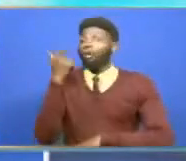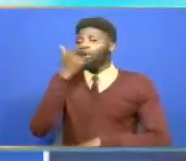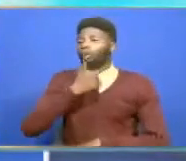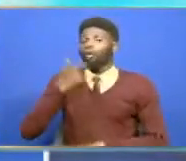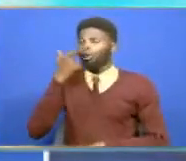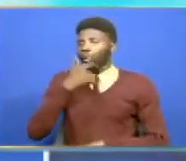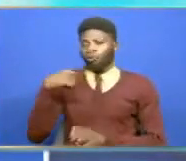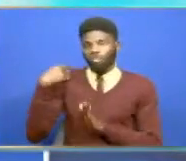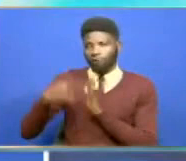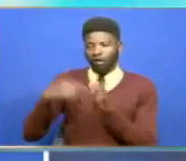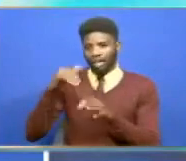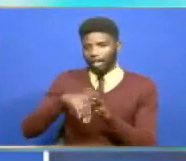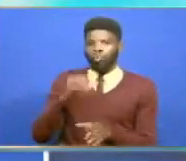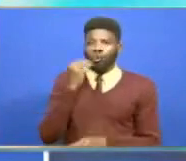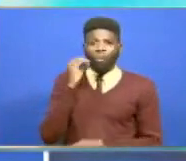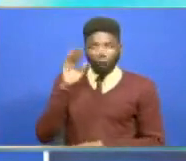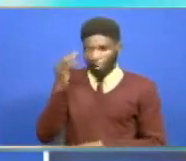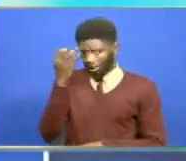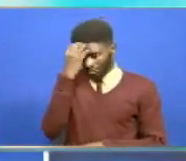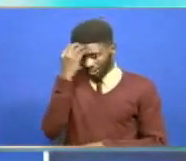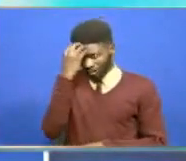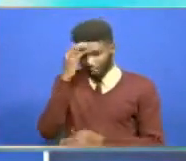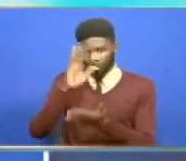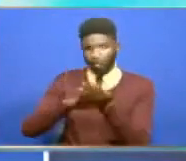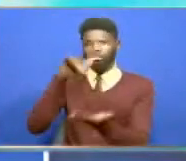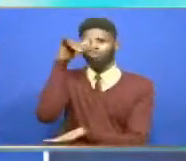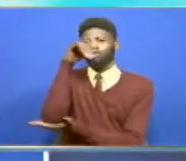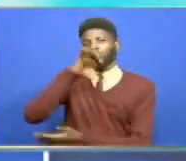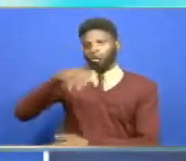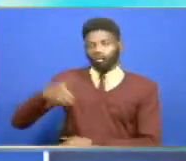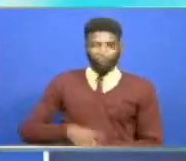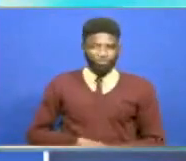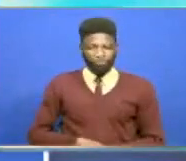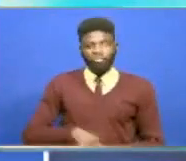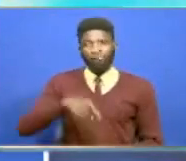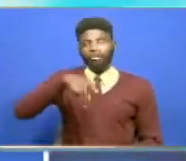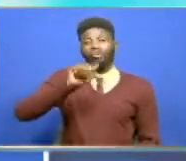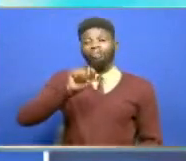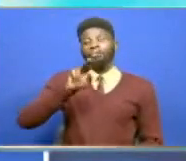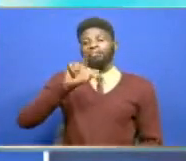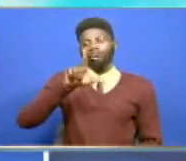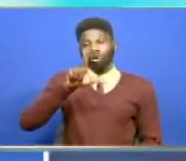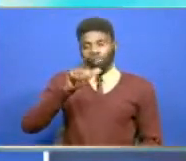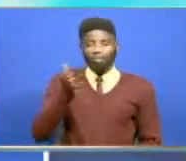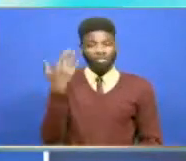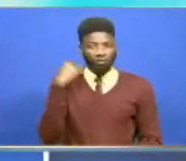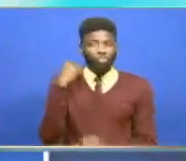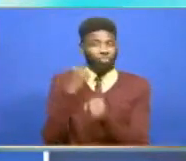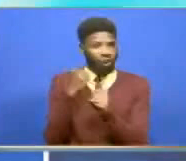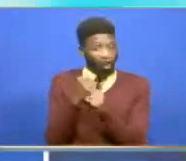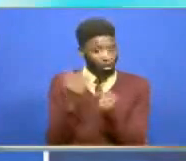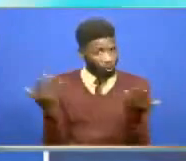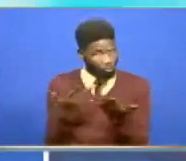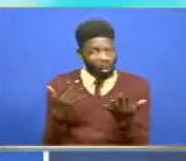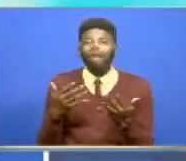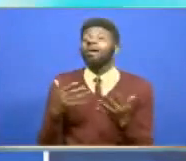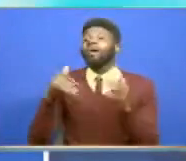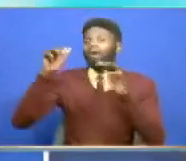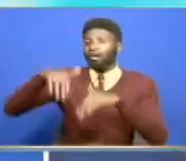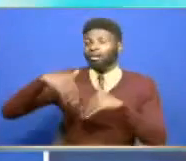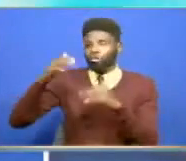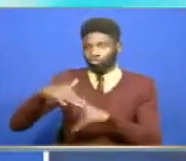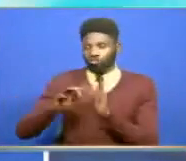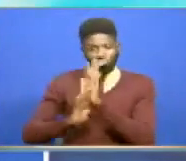his homestead in Kitale, Trans Nzoia County. Paul Jogona, a former employee at the Agricultural Development